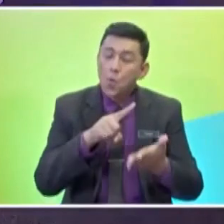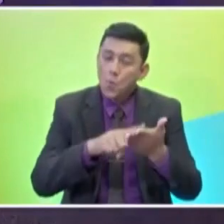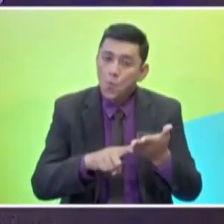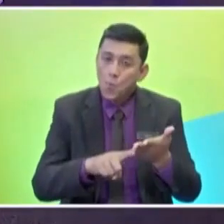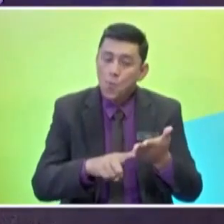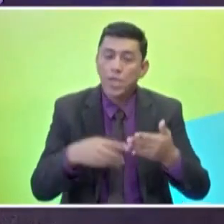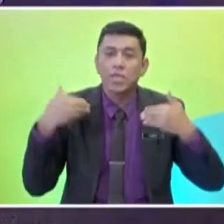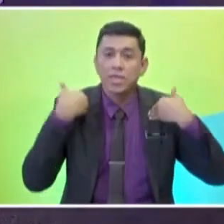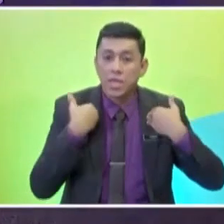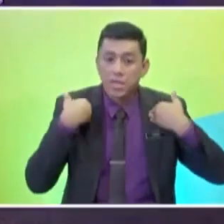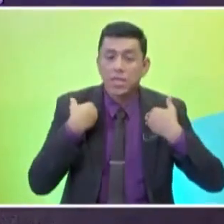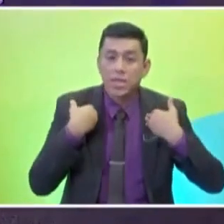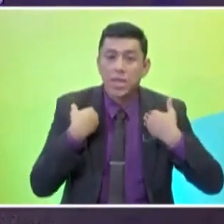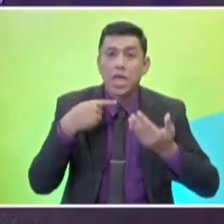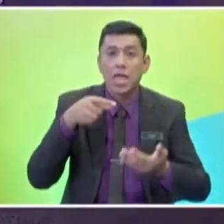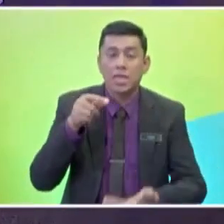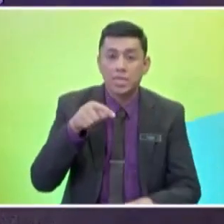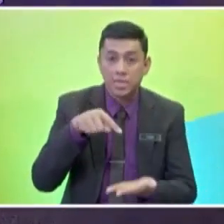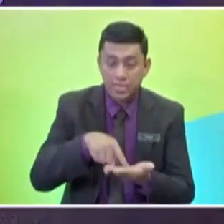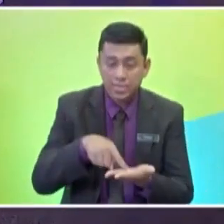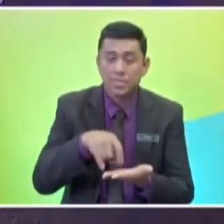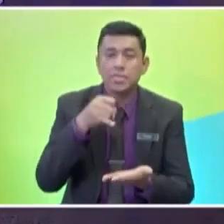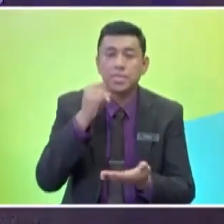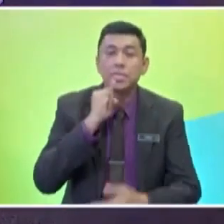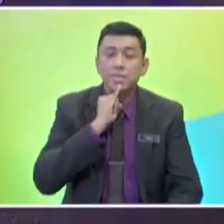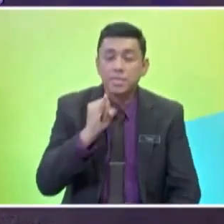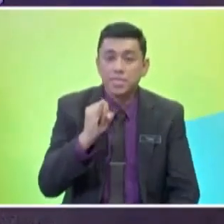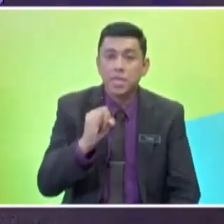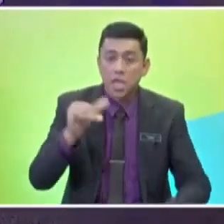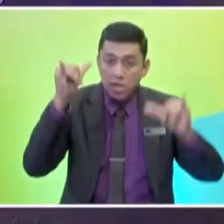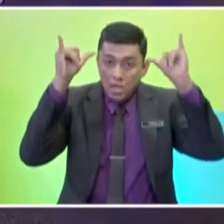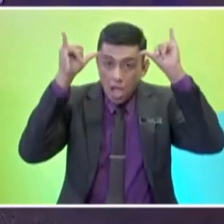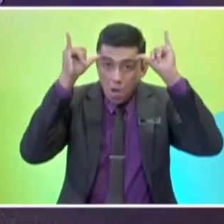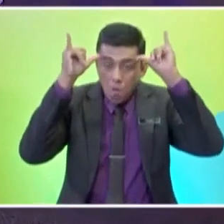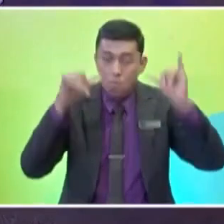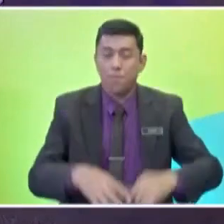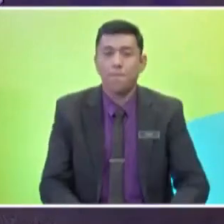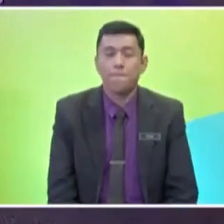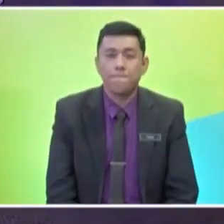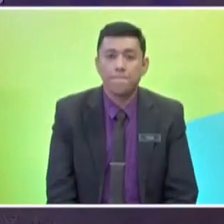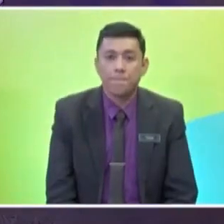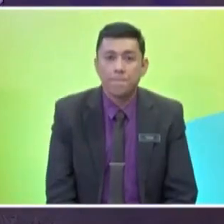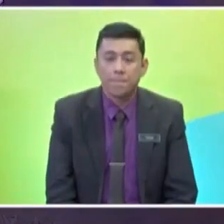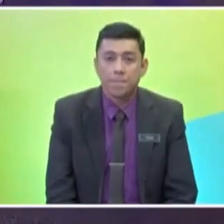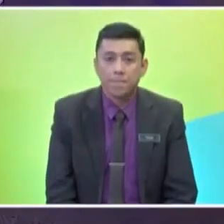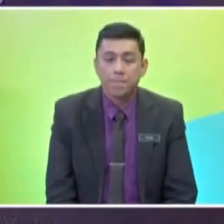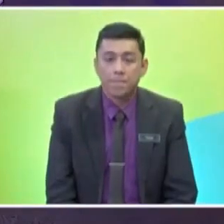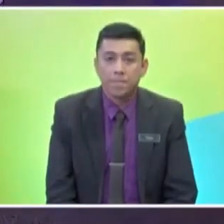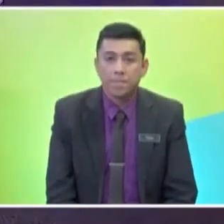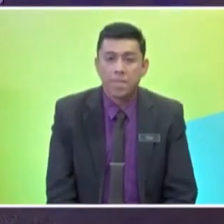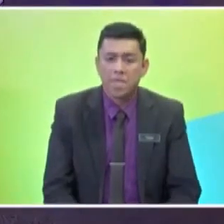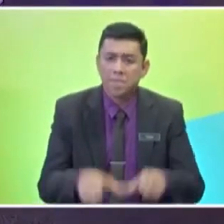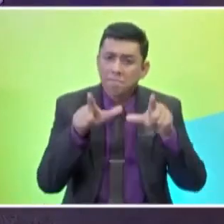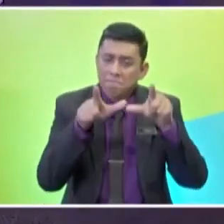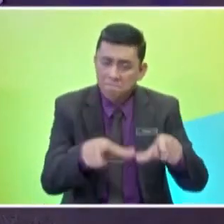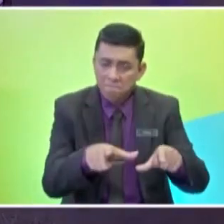that? This is cow. Yes, it's a cow, so let us put it here. Okay, alright. Okay, thank